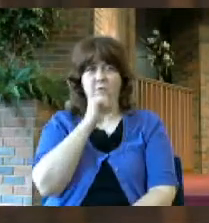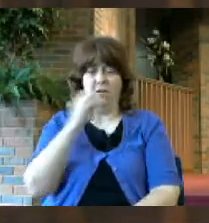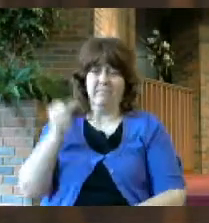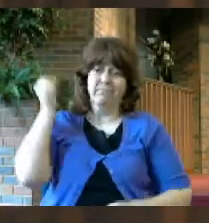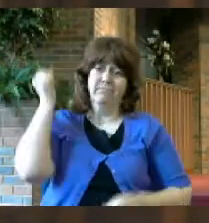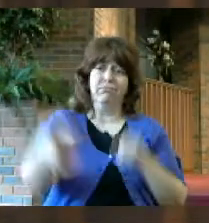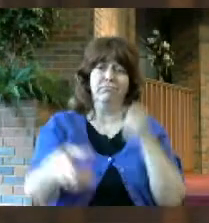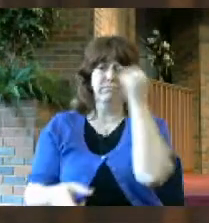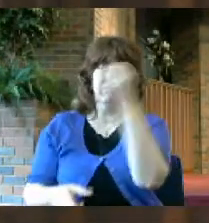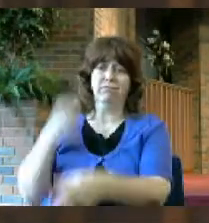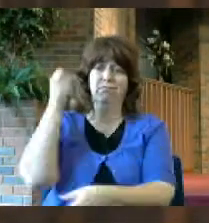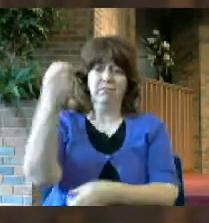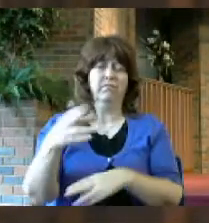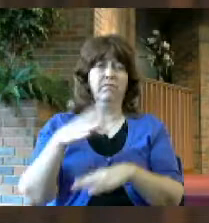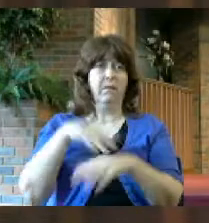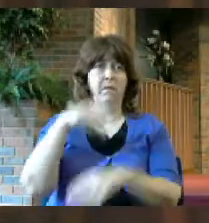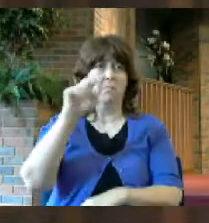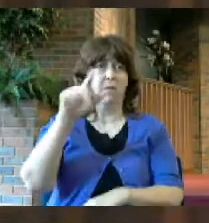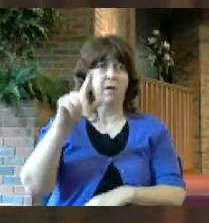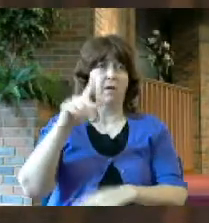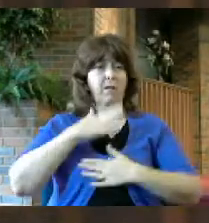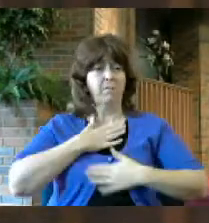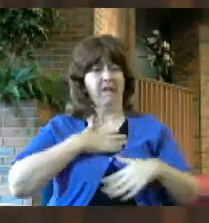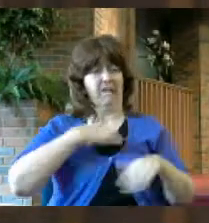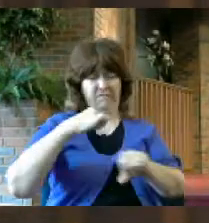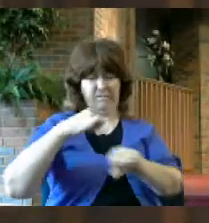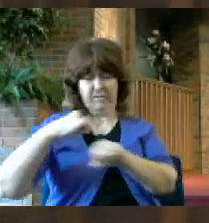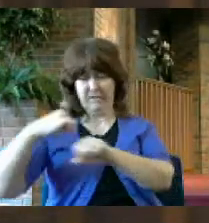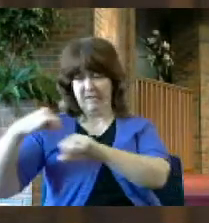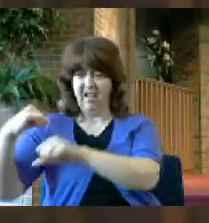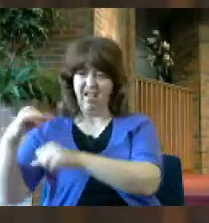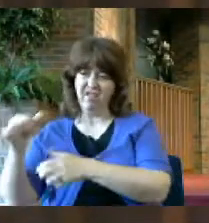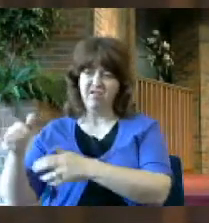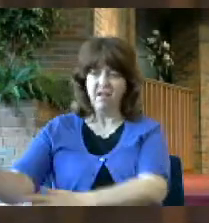dead. In Acts chapter 9,